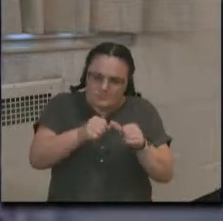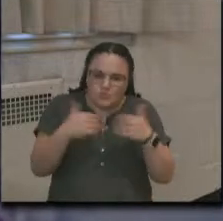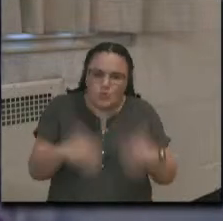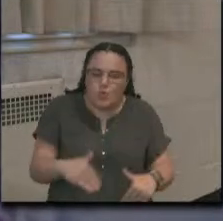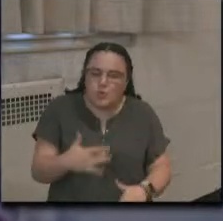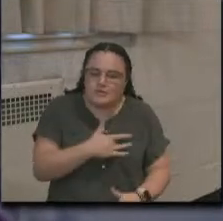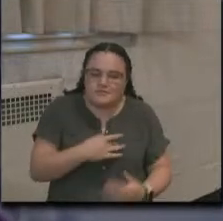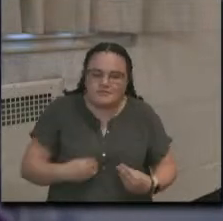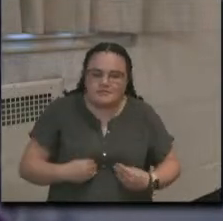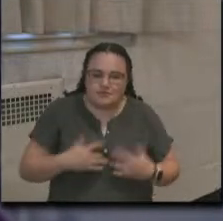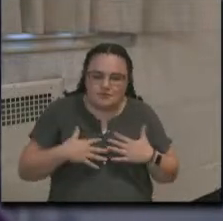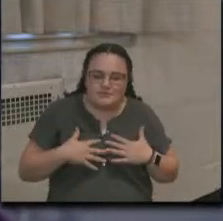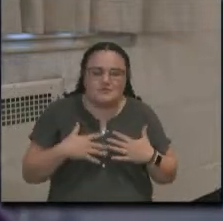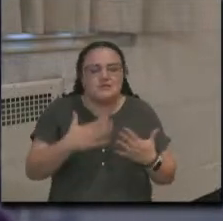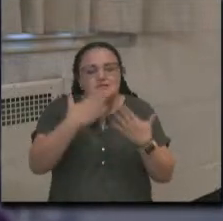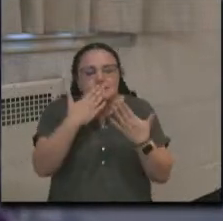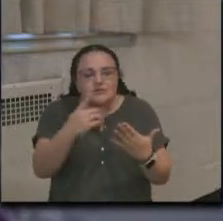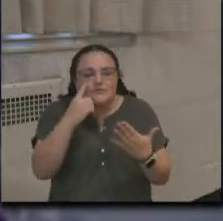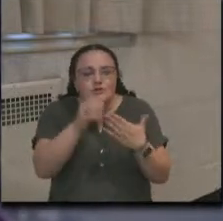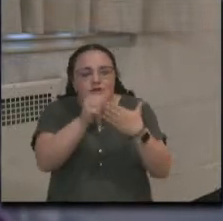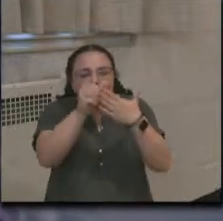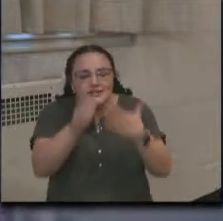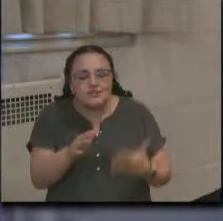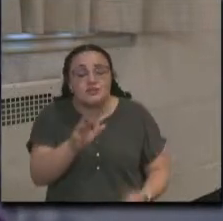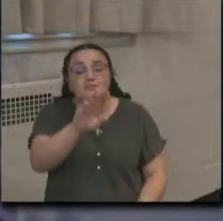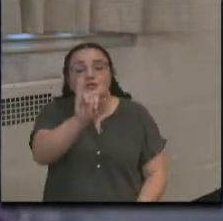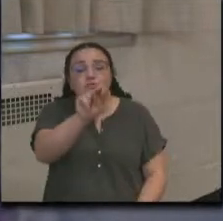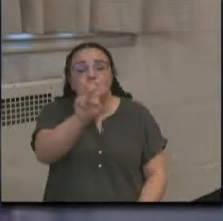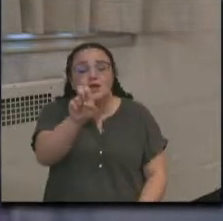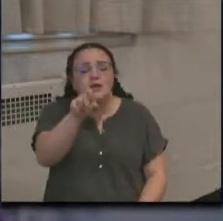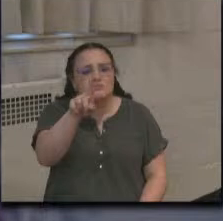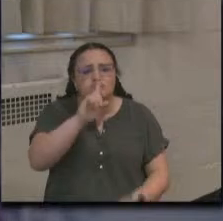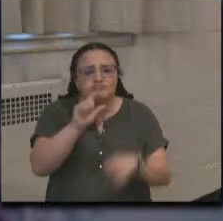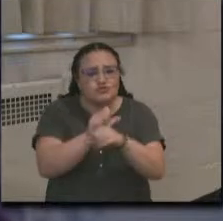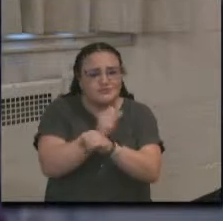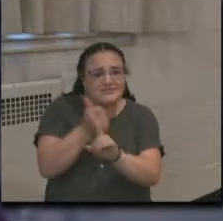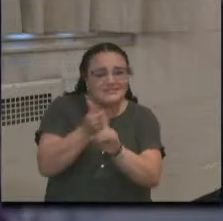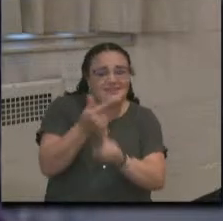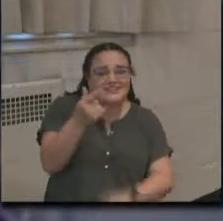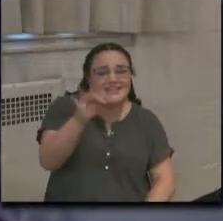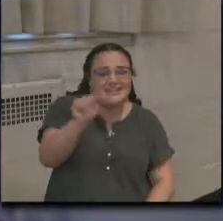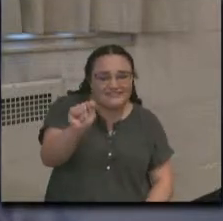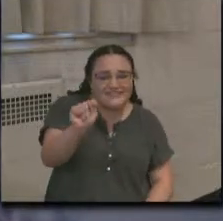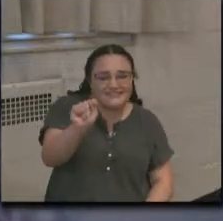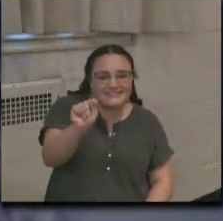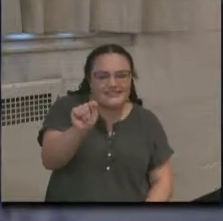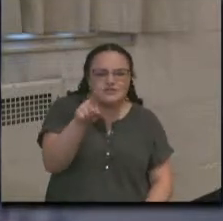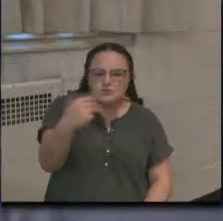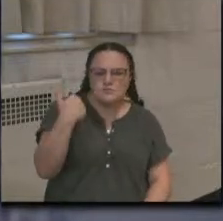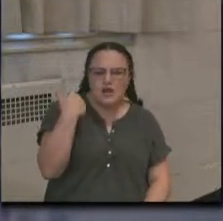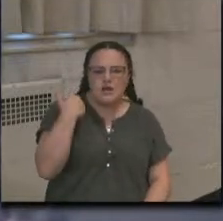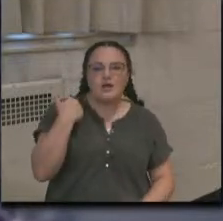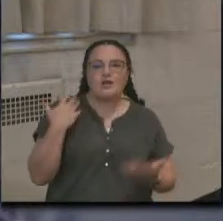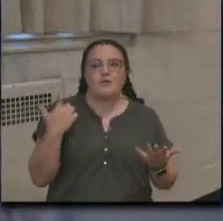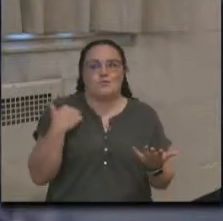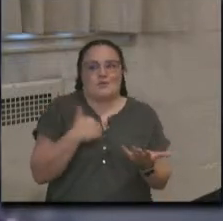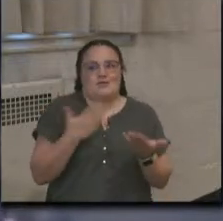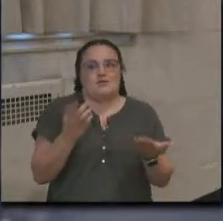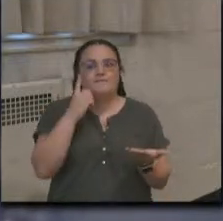period of transition. And Rain, you're such a gift. Thank you for the reminder that we're here to serve our